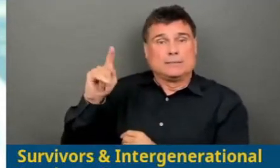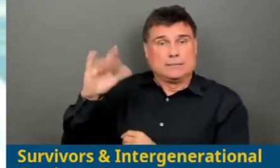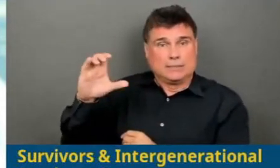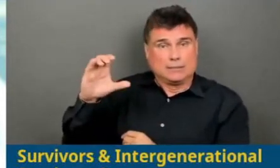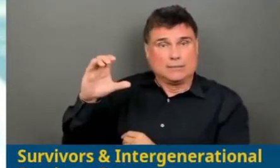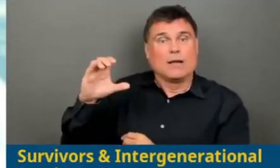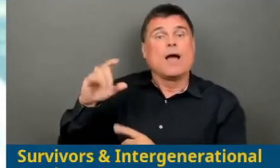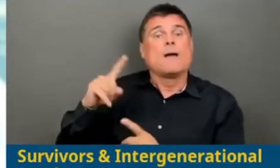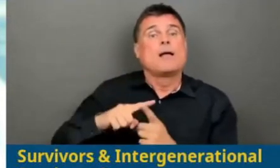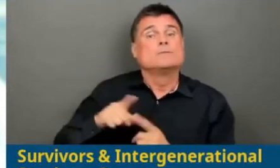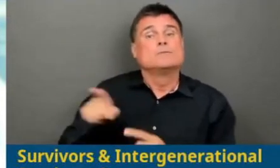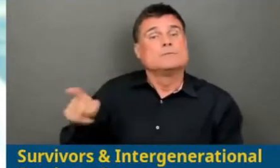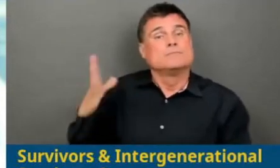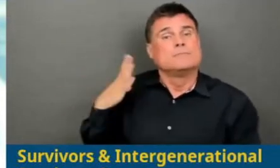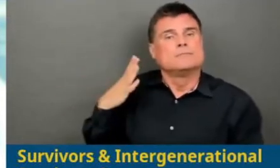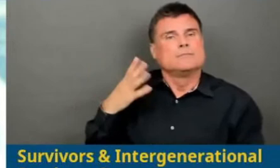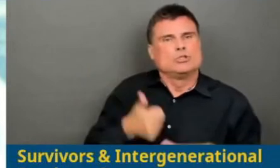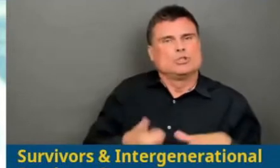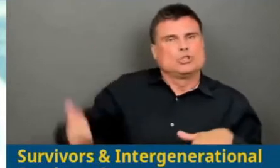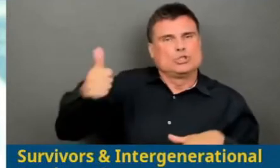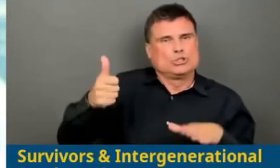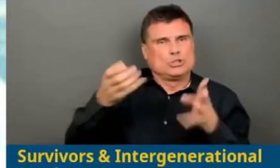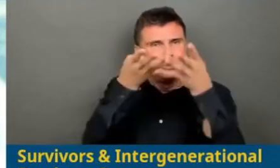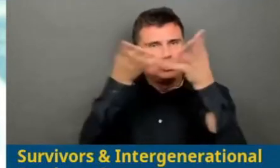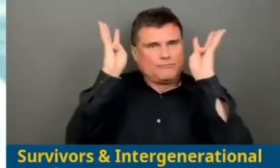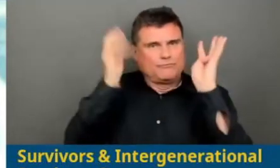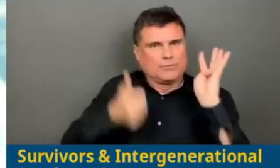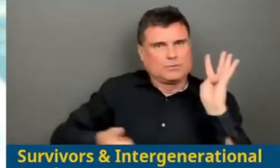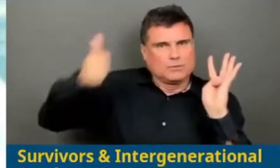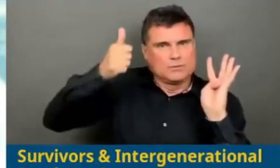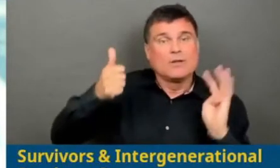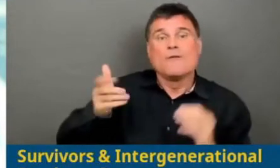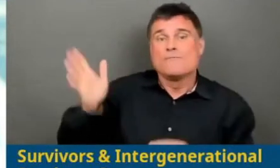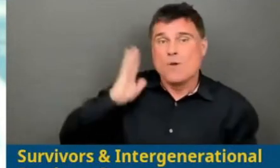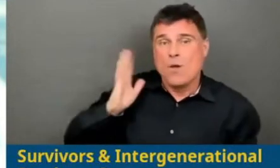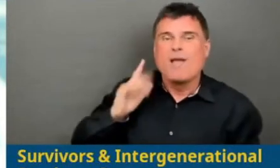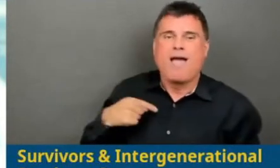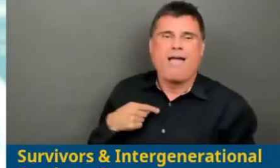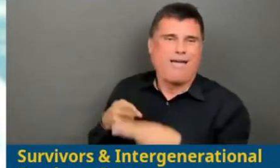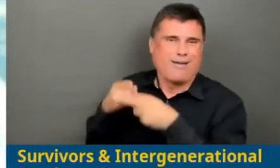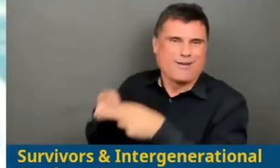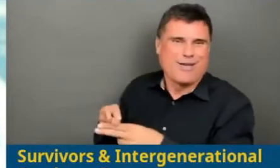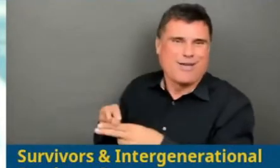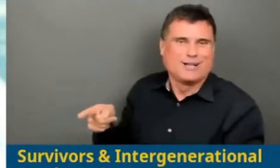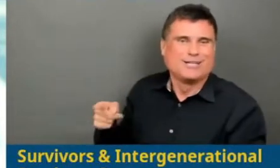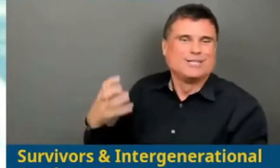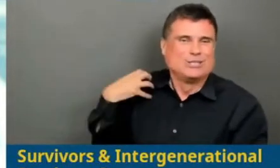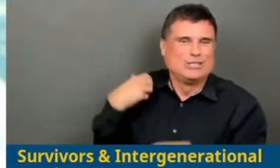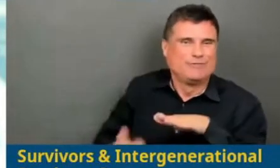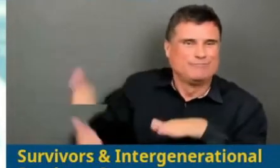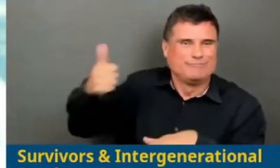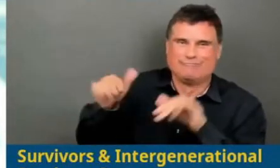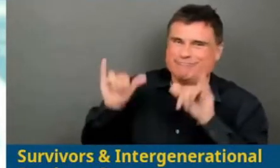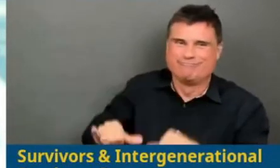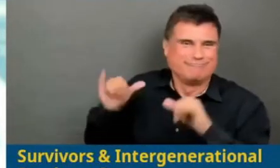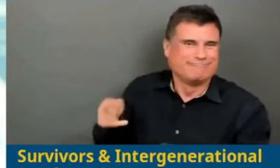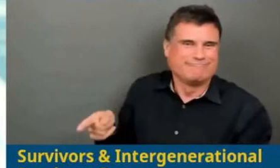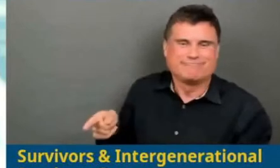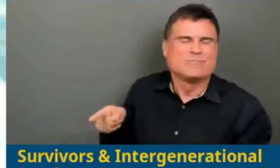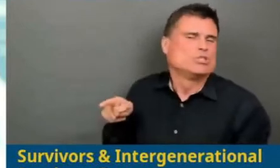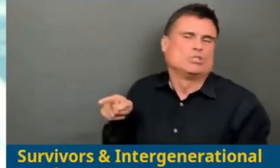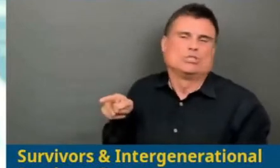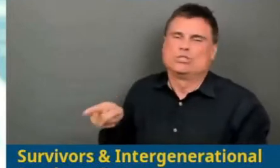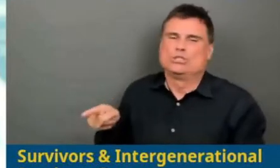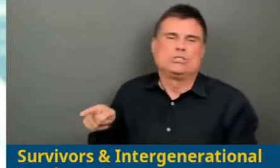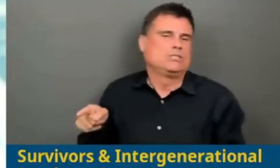am used to calling her chief. She has served in senior leadership and advocacy roles at the local, provincial, and